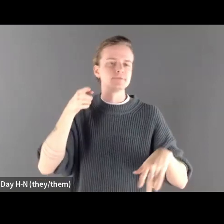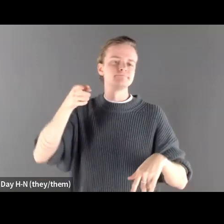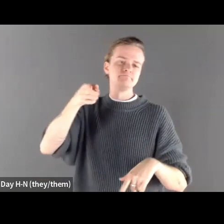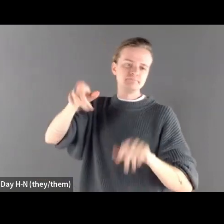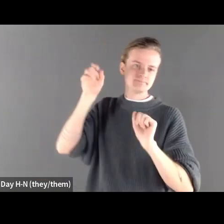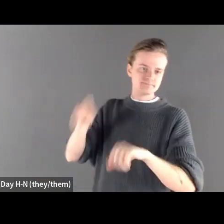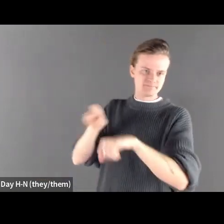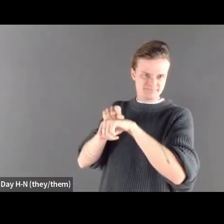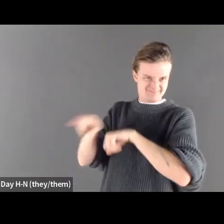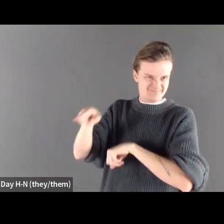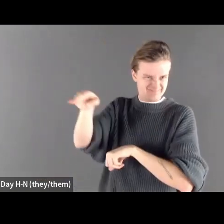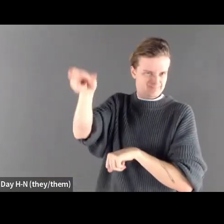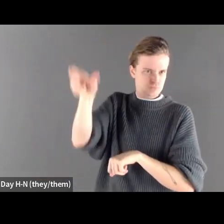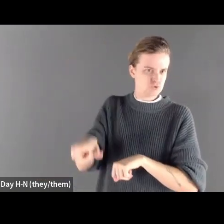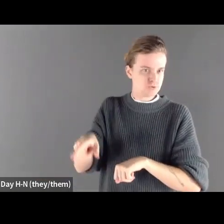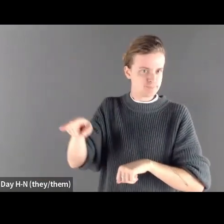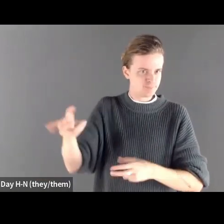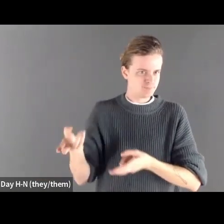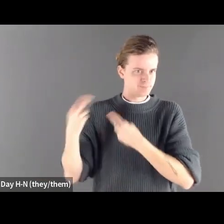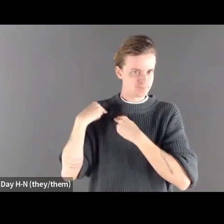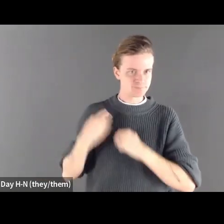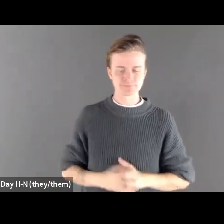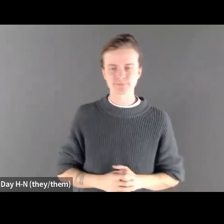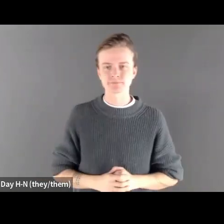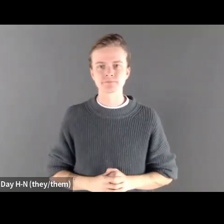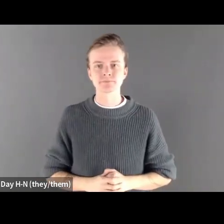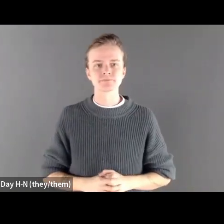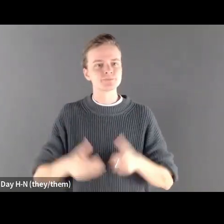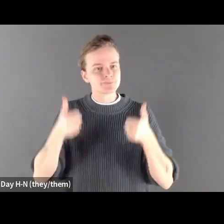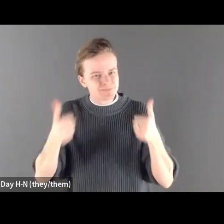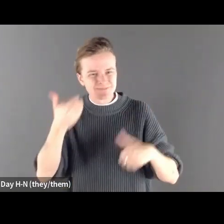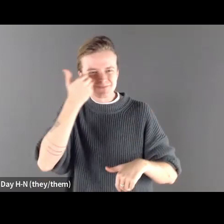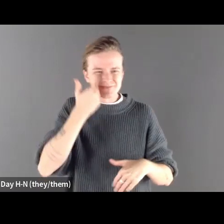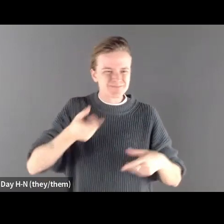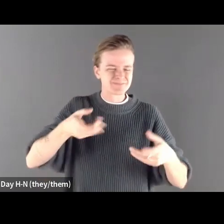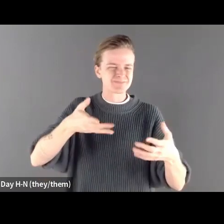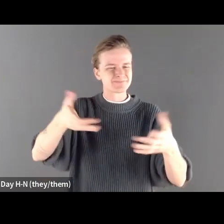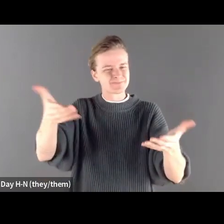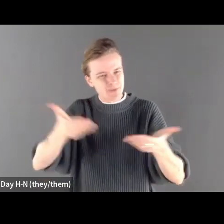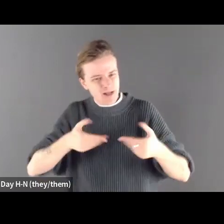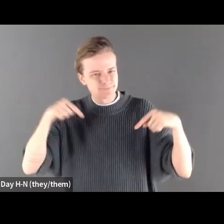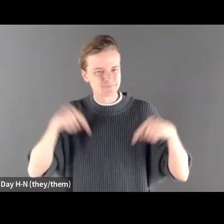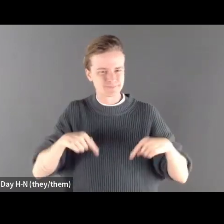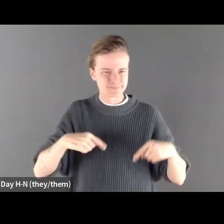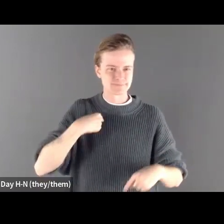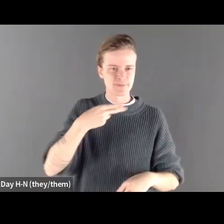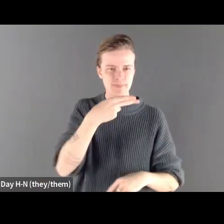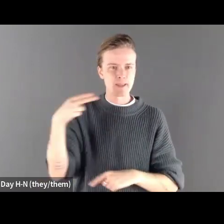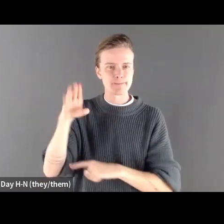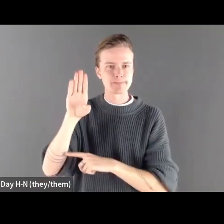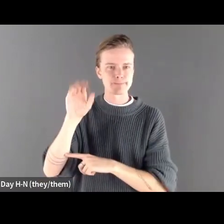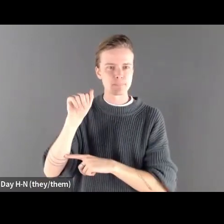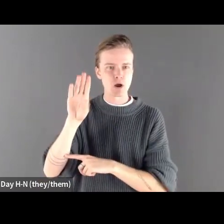Once again, thanks for joining us today. My name is Barbara Iverson, and I am the moderator today for the dialogue. I'm an expert